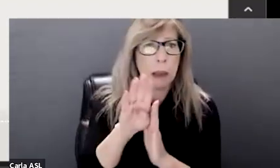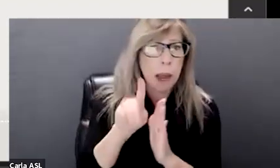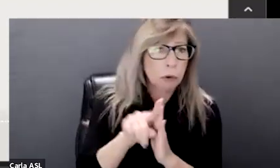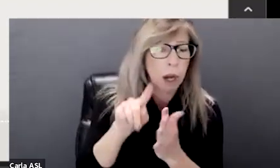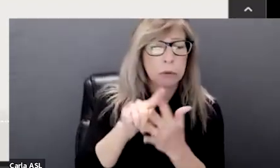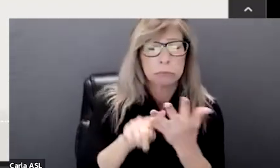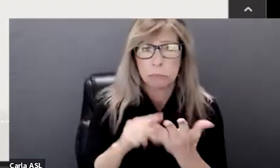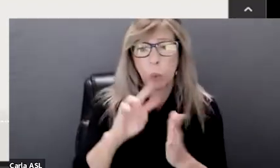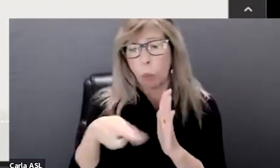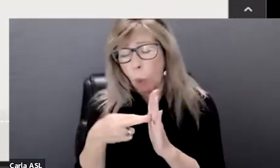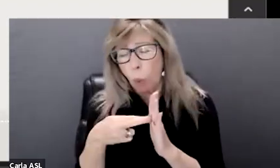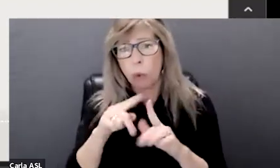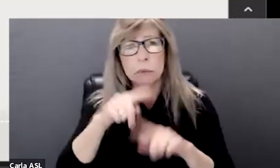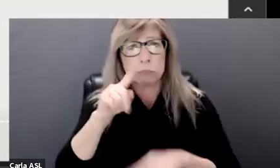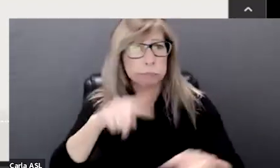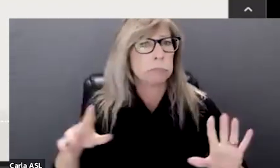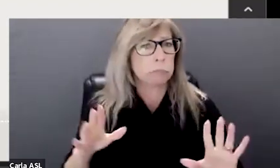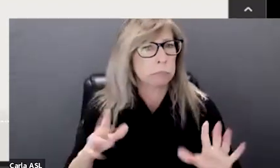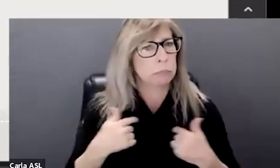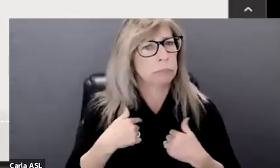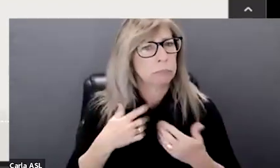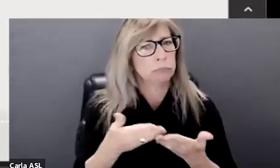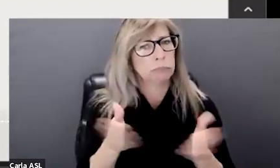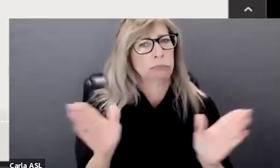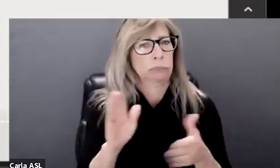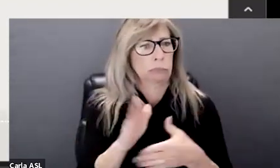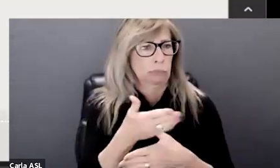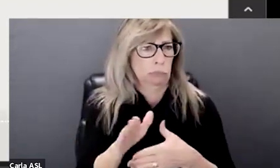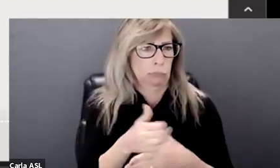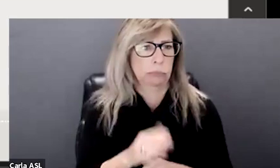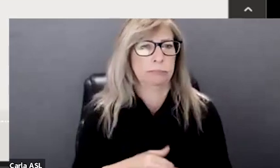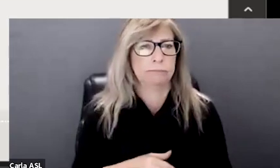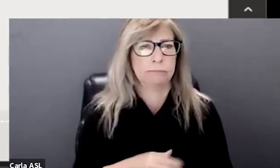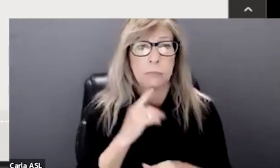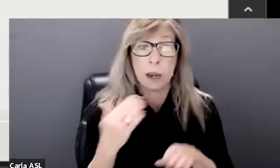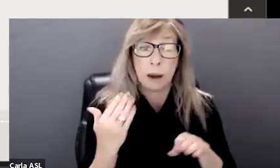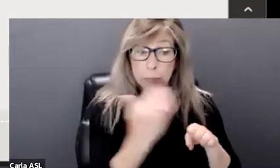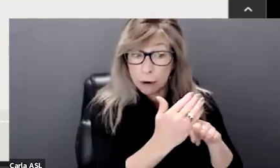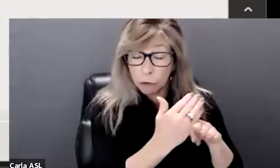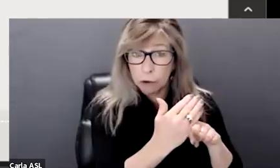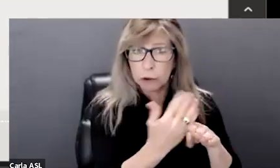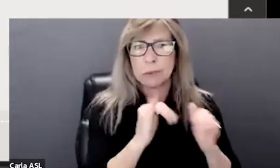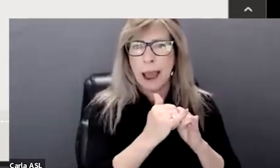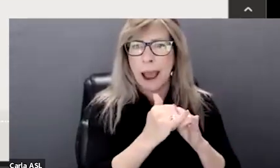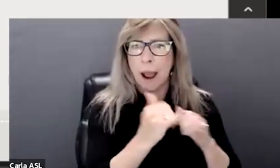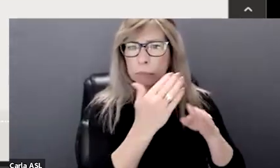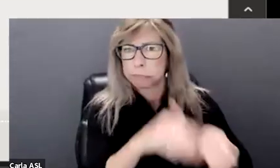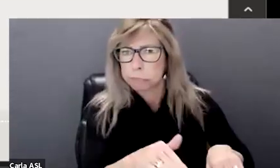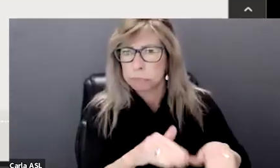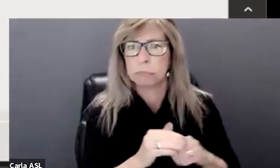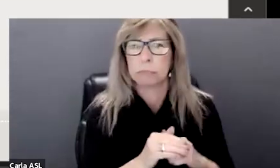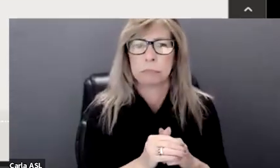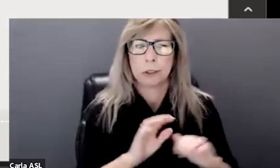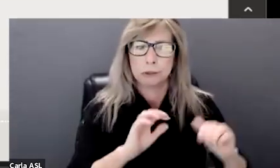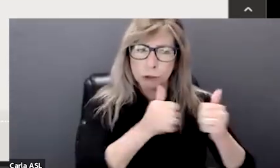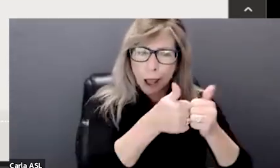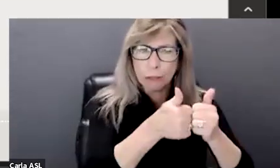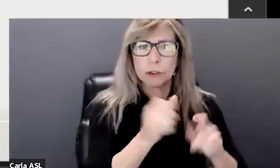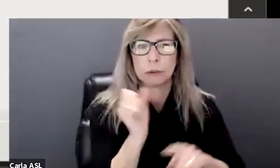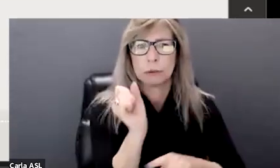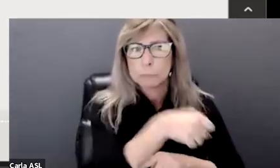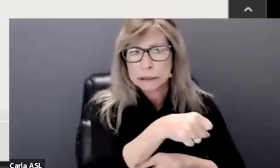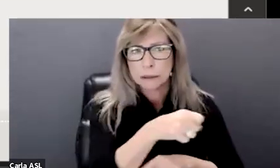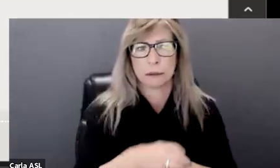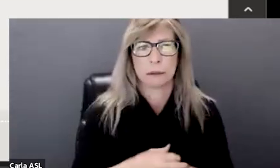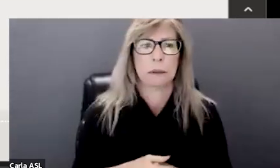on. We'll talk about identifying barriers and overcoming challenges. We're going to look specifically at a few recruitment